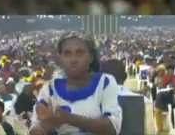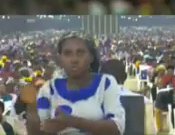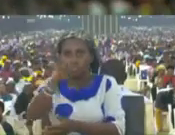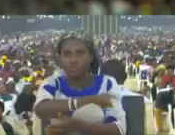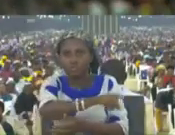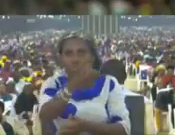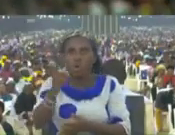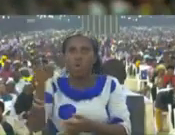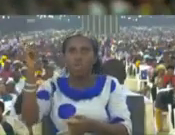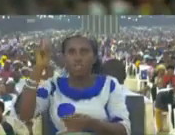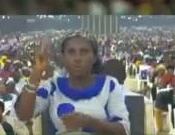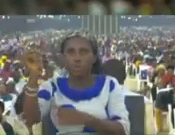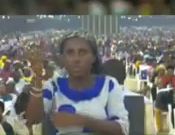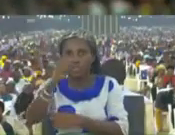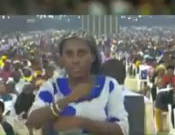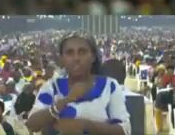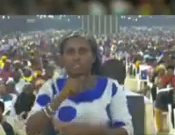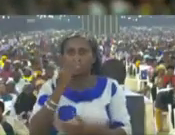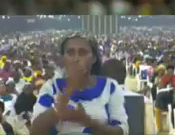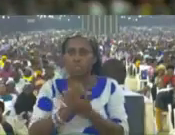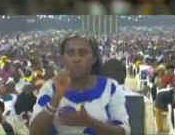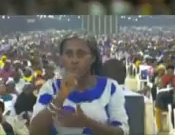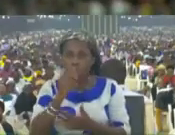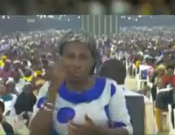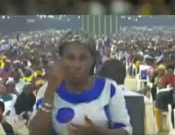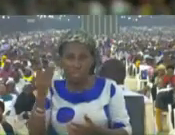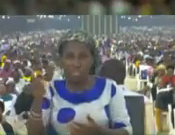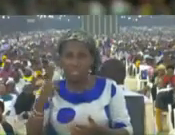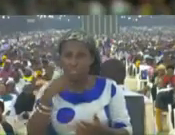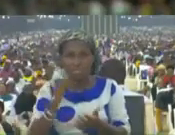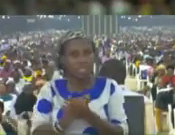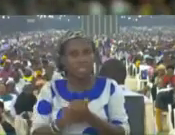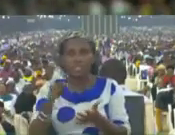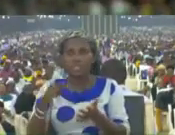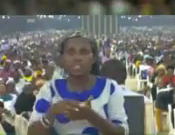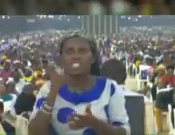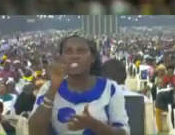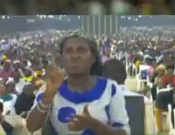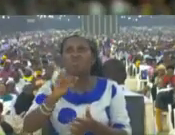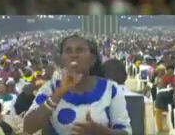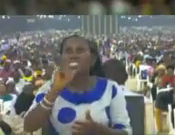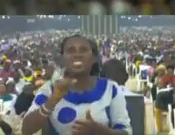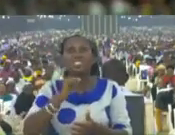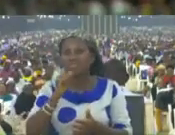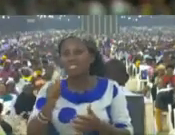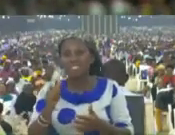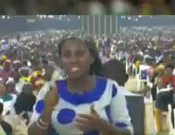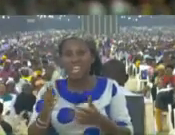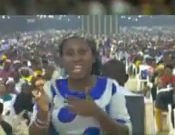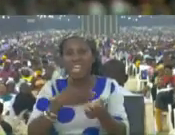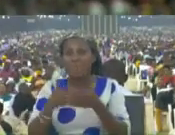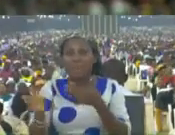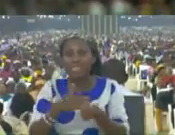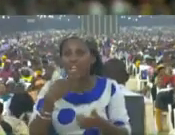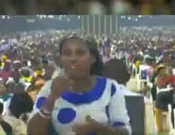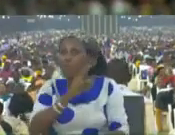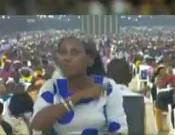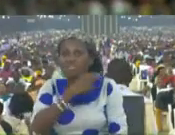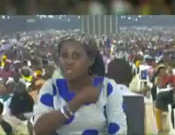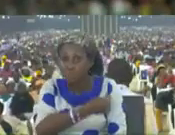until one day somebody saw him and said, this is not a case for the hospital.